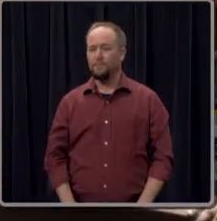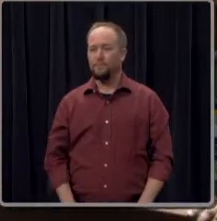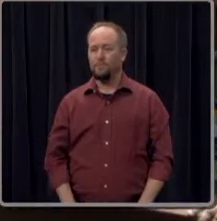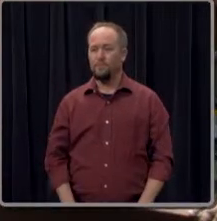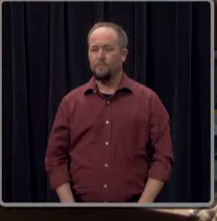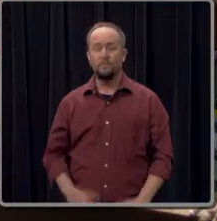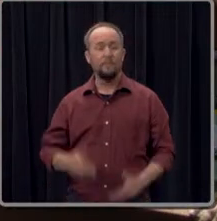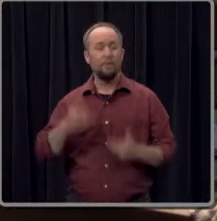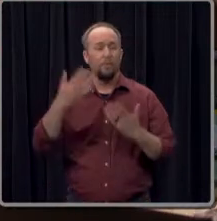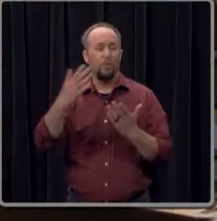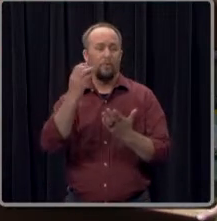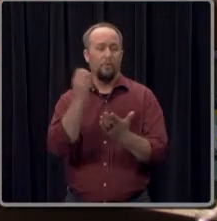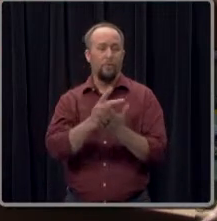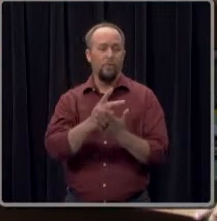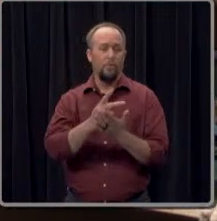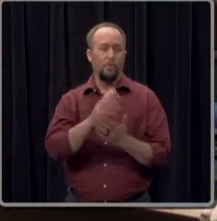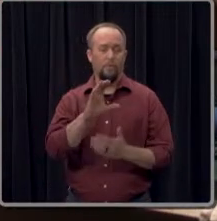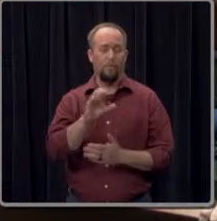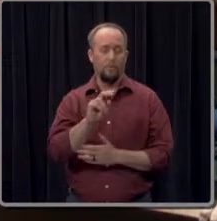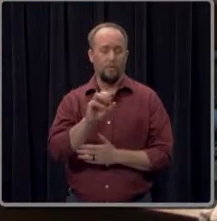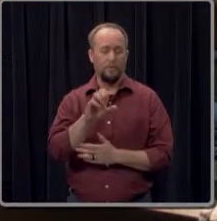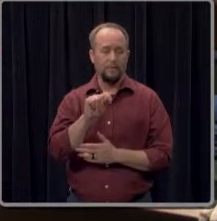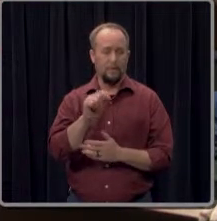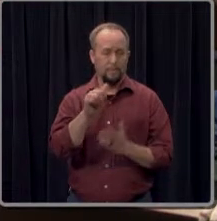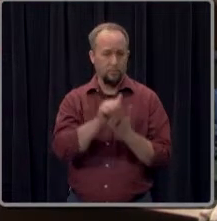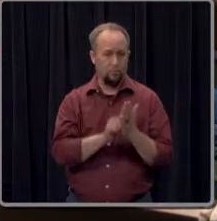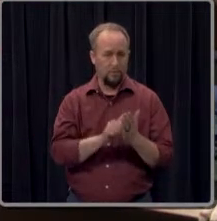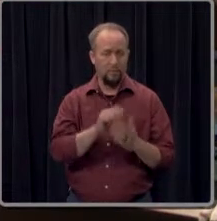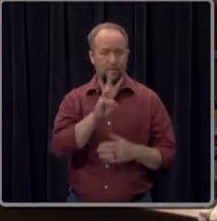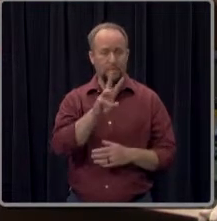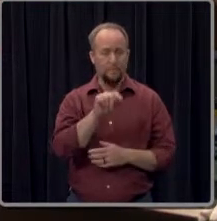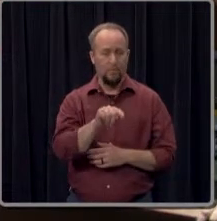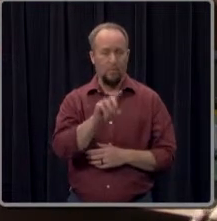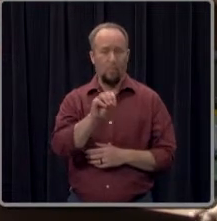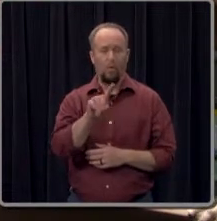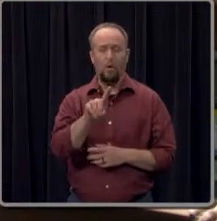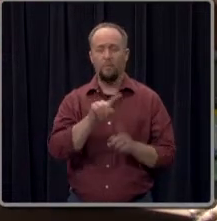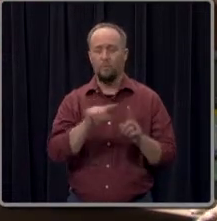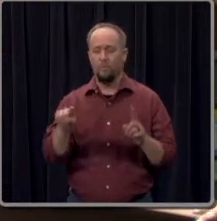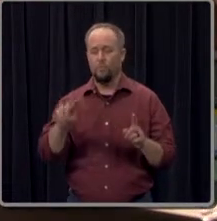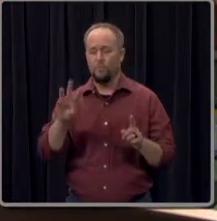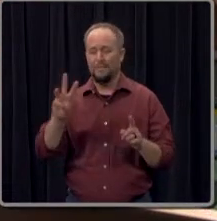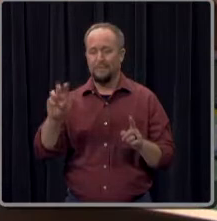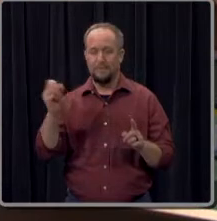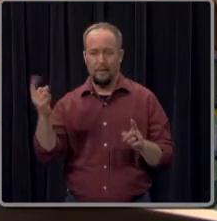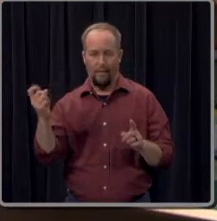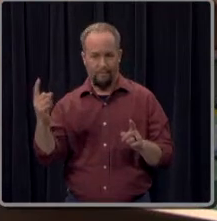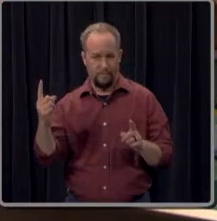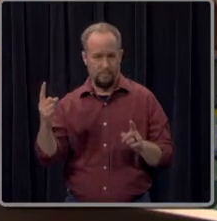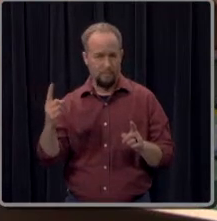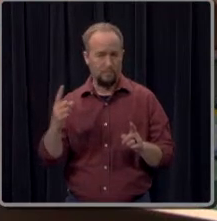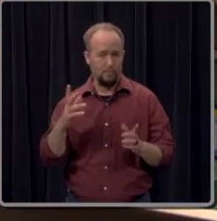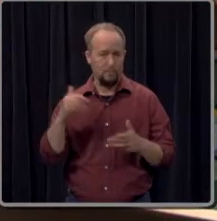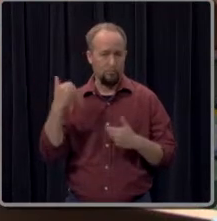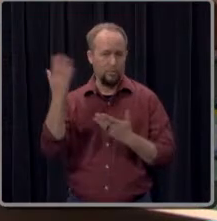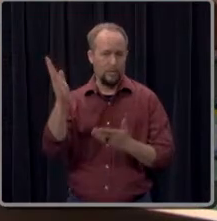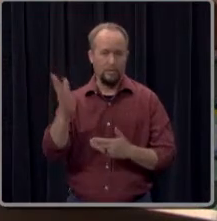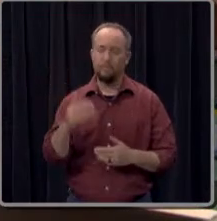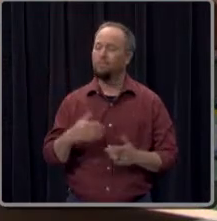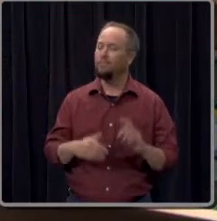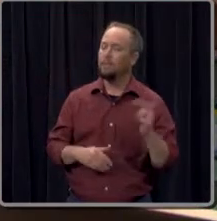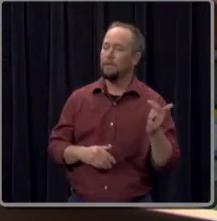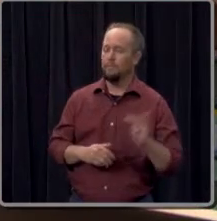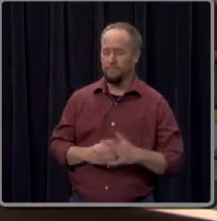I move to approve consent agenda items numbered 601 to 611 as presented. Second.